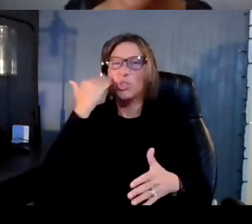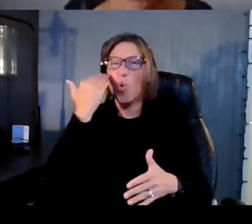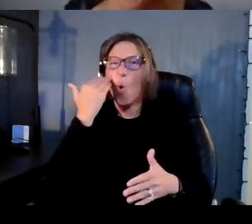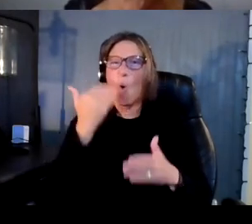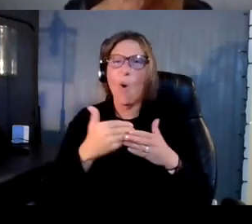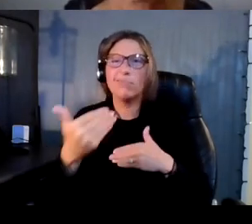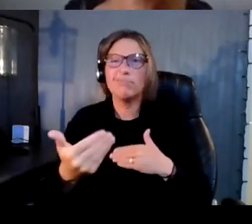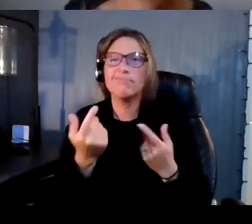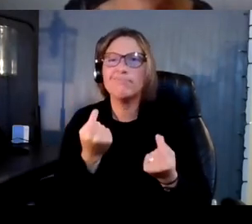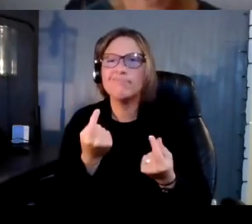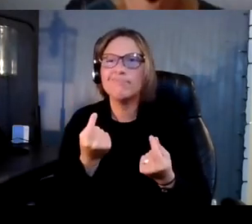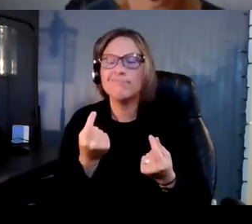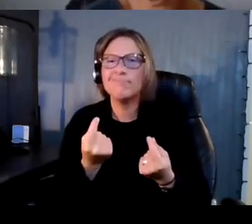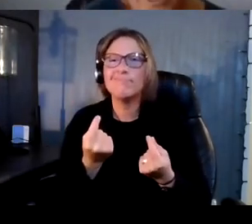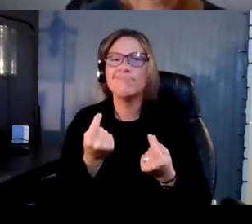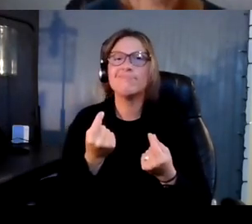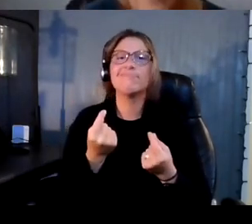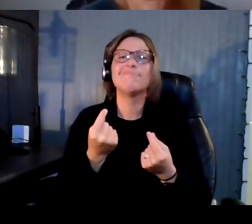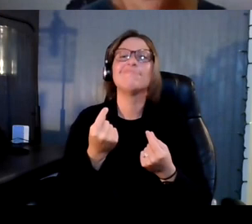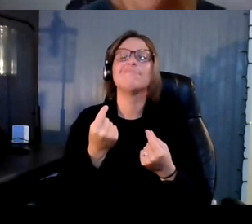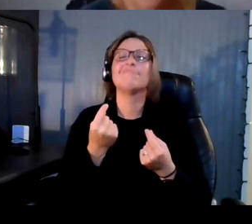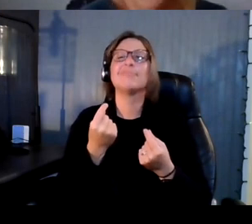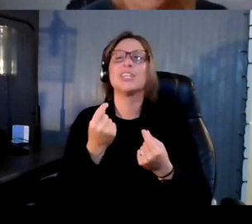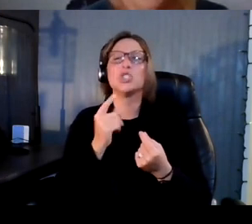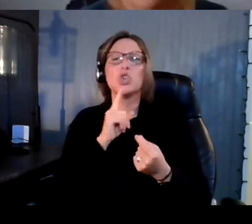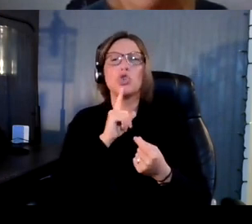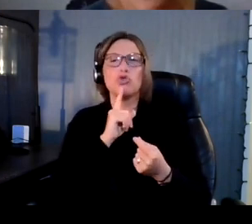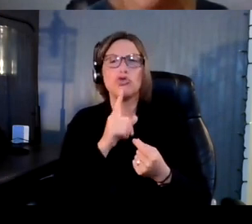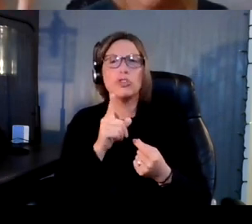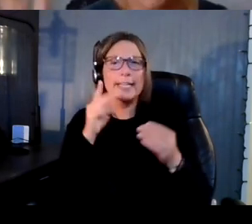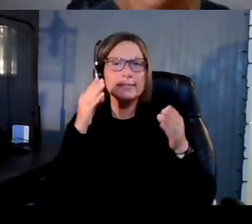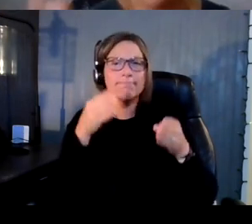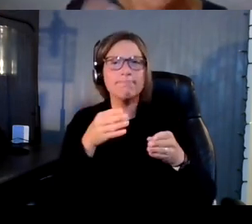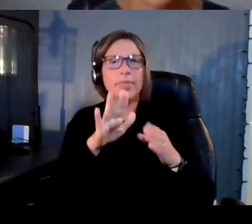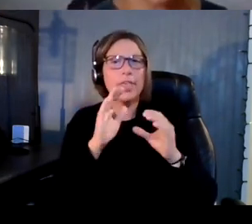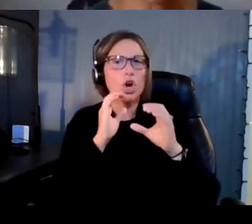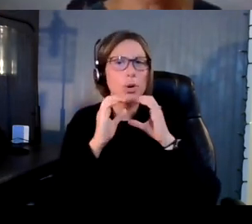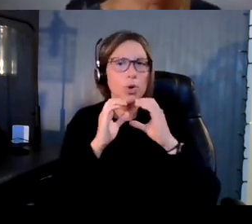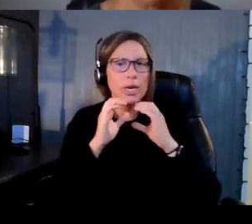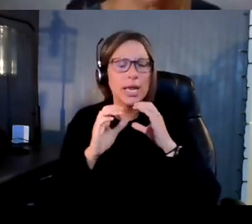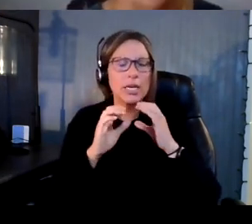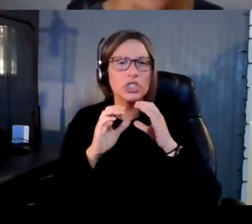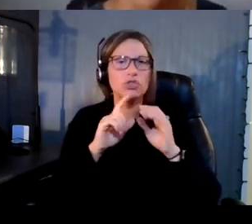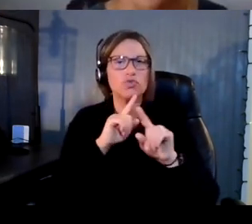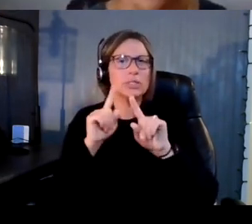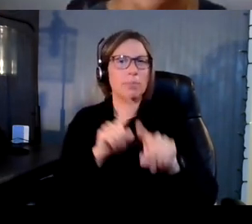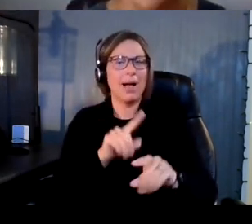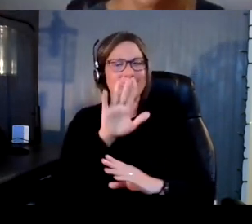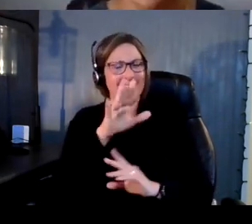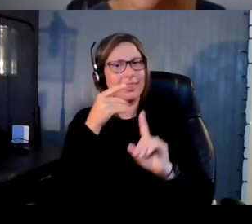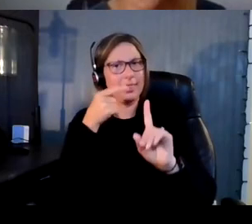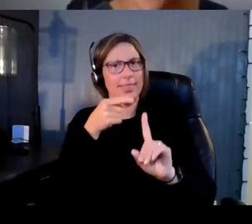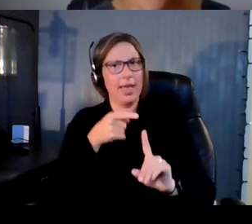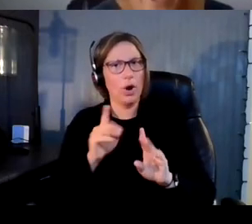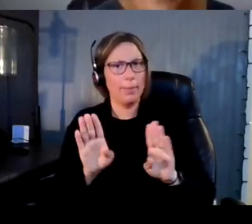I know exactly we're going to attend to their communication and respond to their specific behaviors and